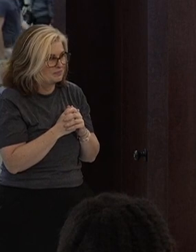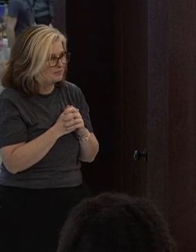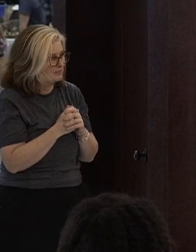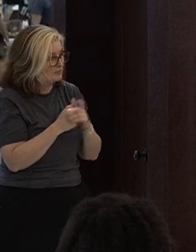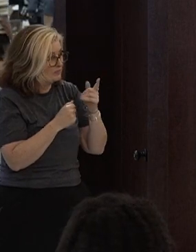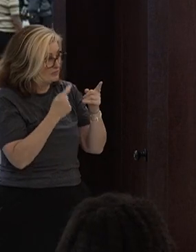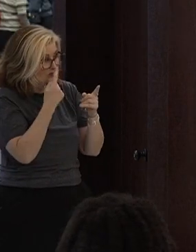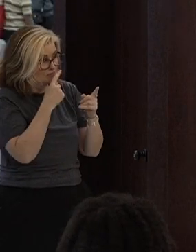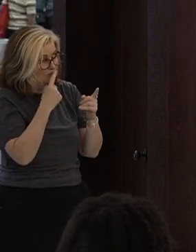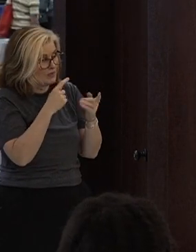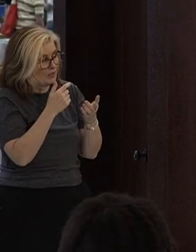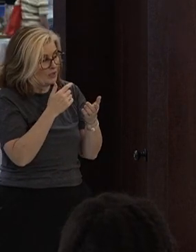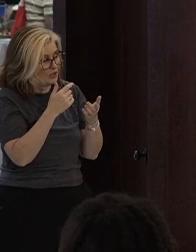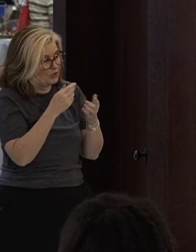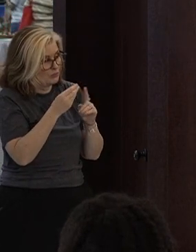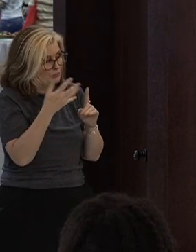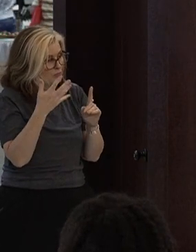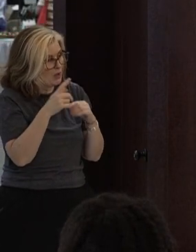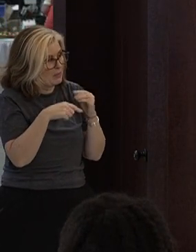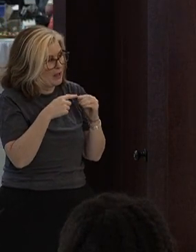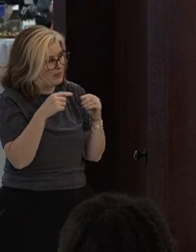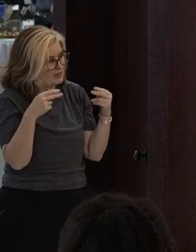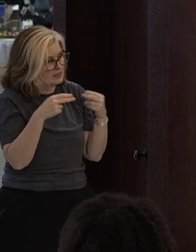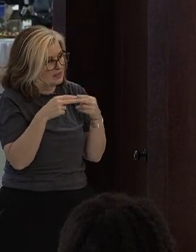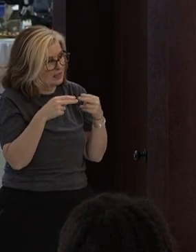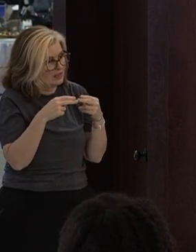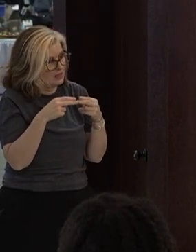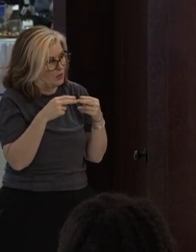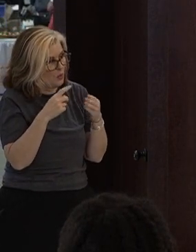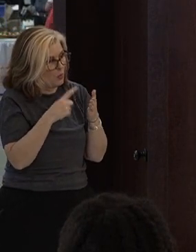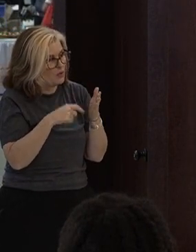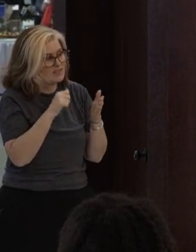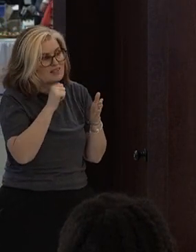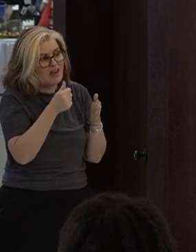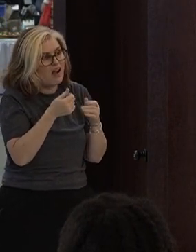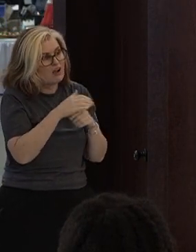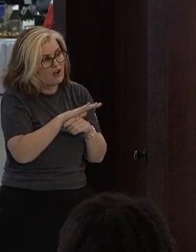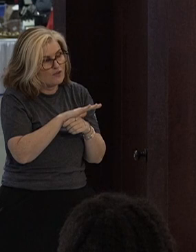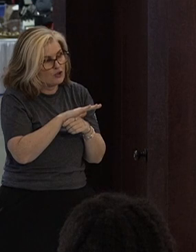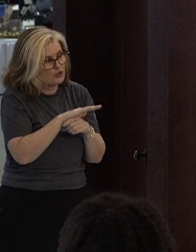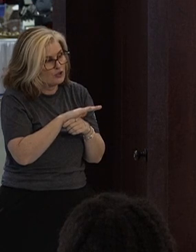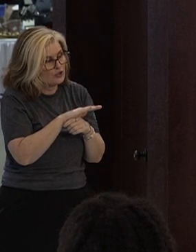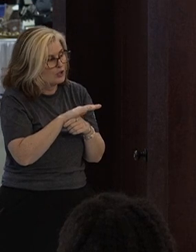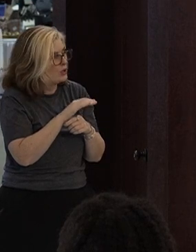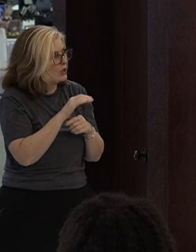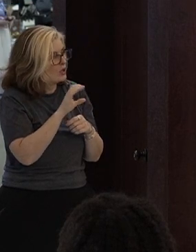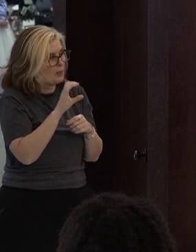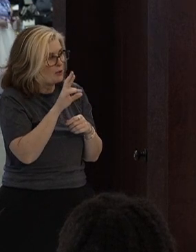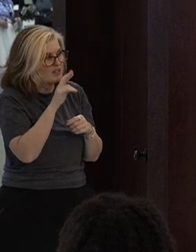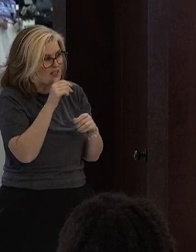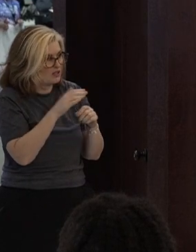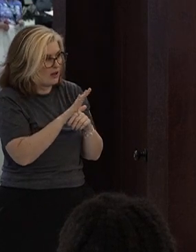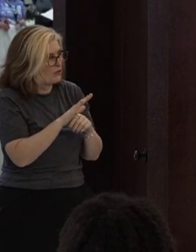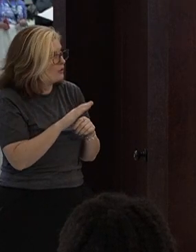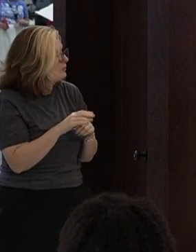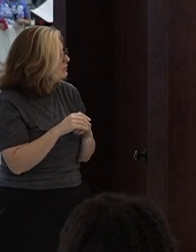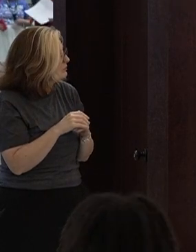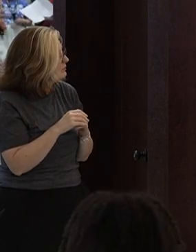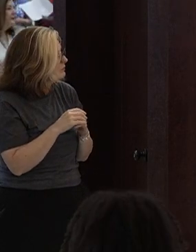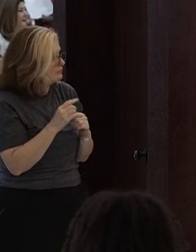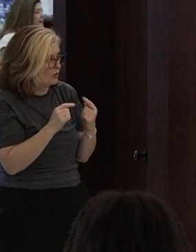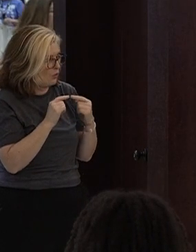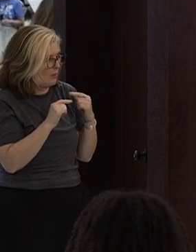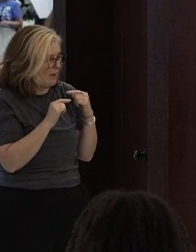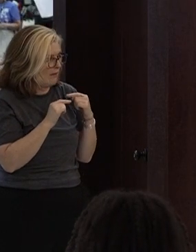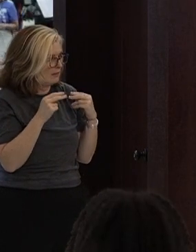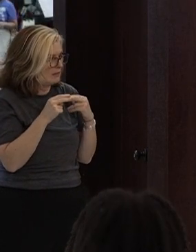Could you please say more about the slide on what's not covered, what copyright doesn't do? Sure, I will go back to